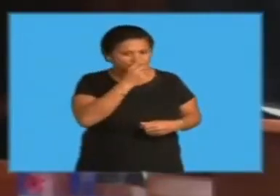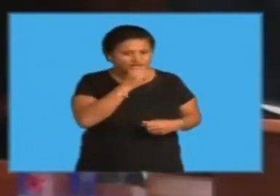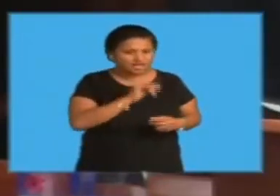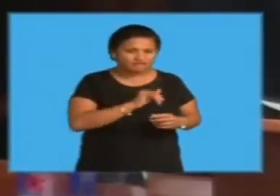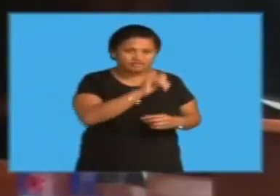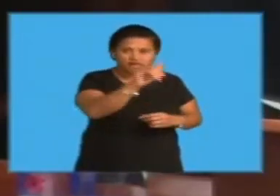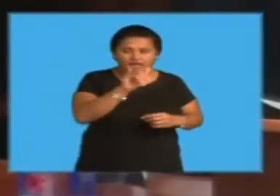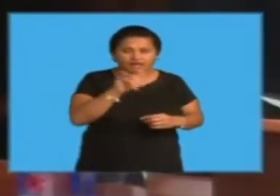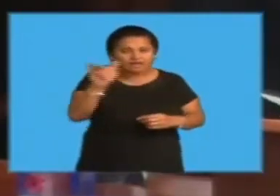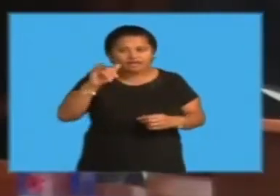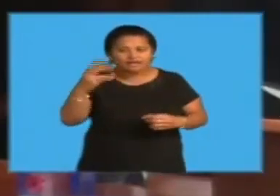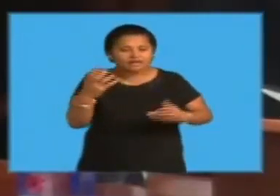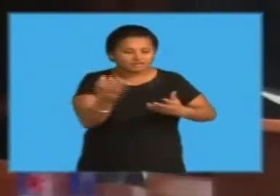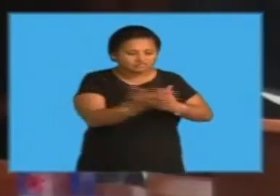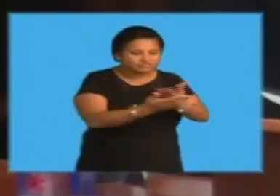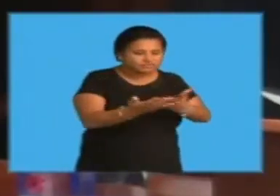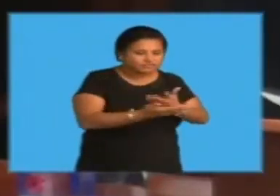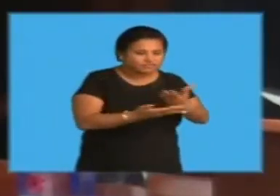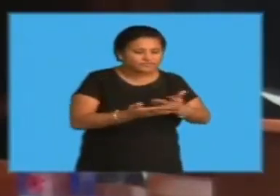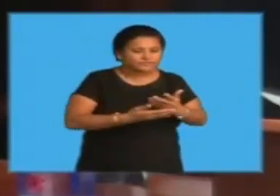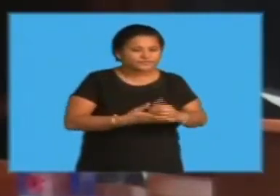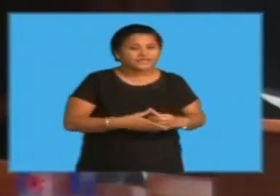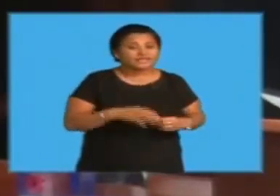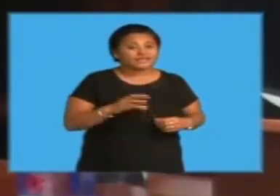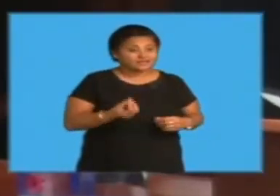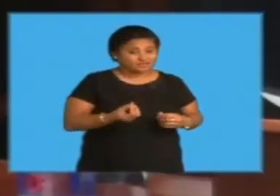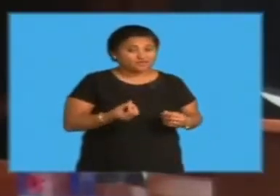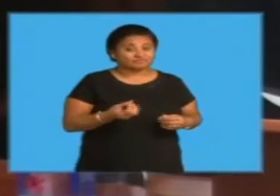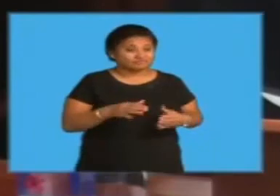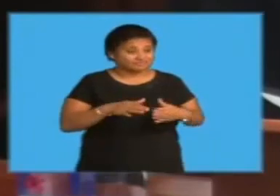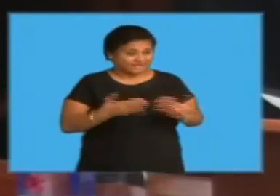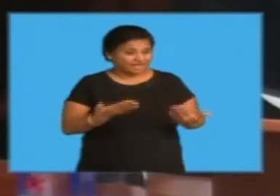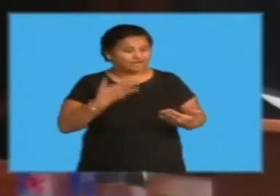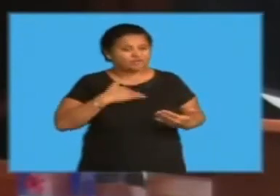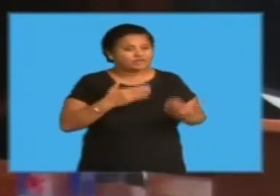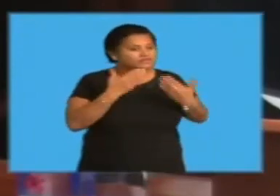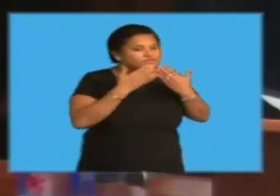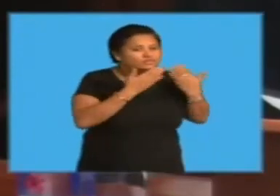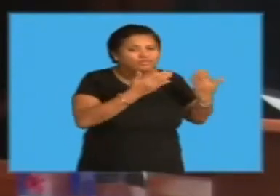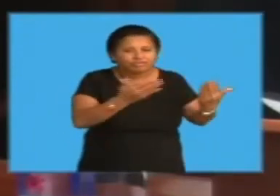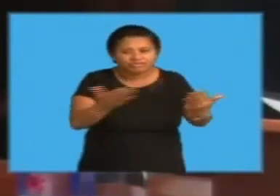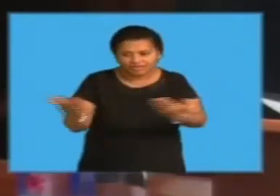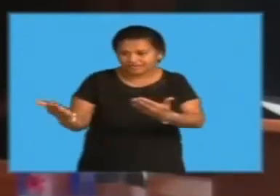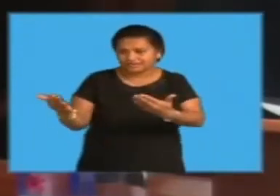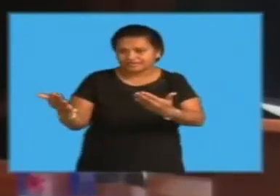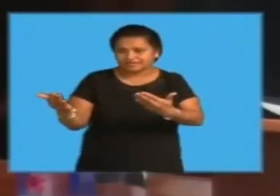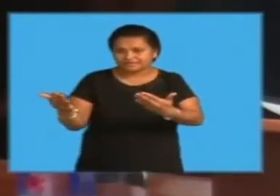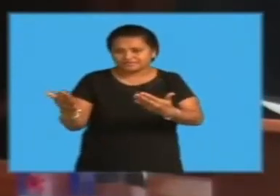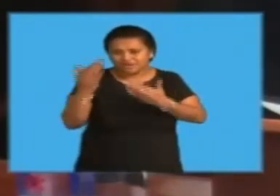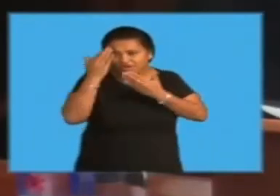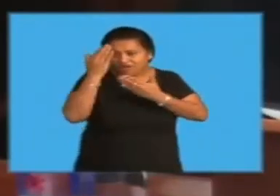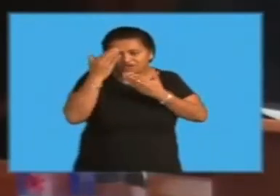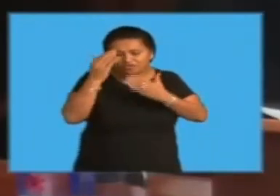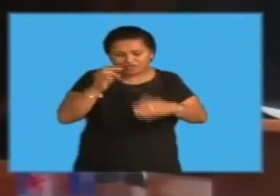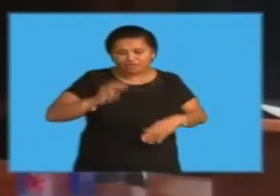In this last session of Parliament before the next elections, I wish to thank the honourable members of Parliament for your service to the nation.